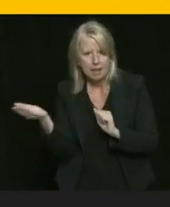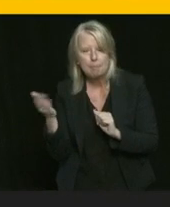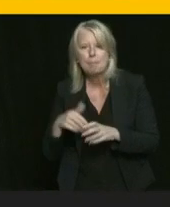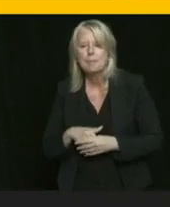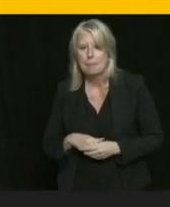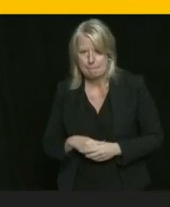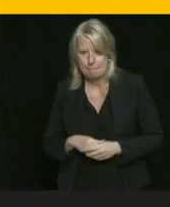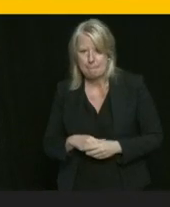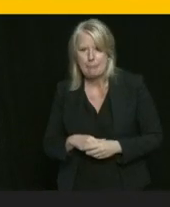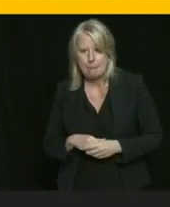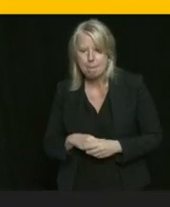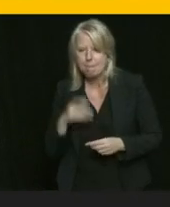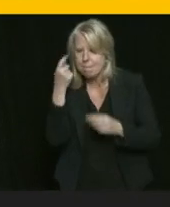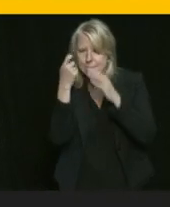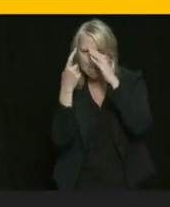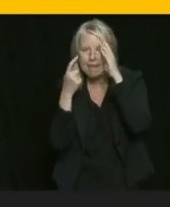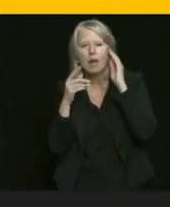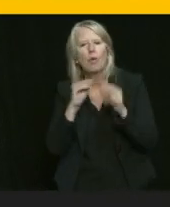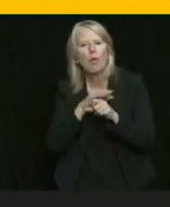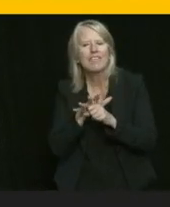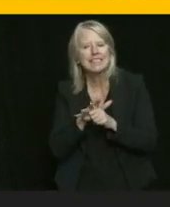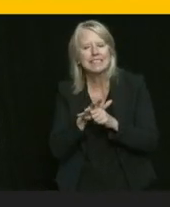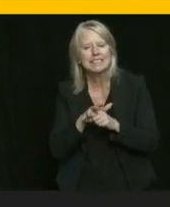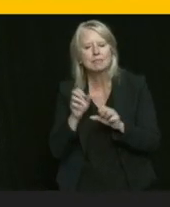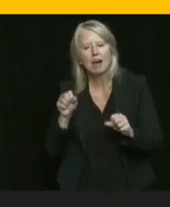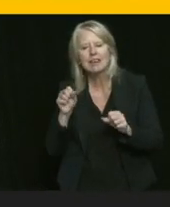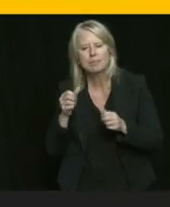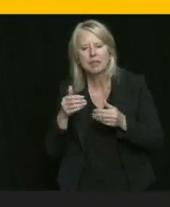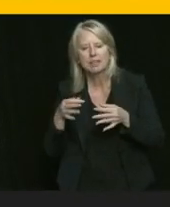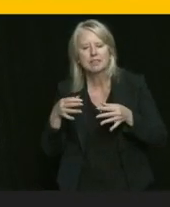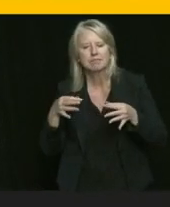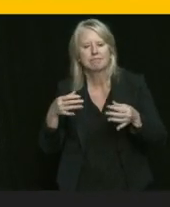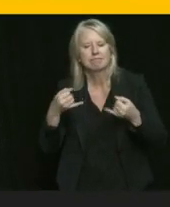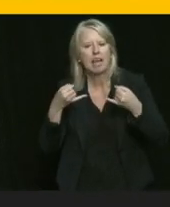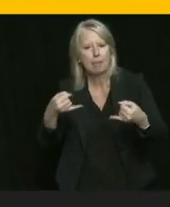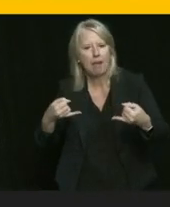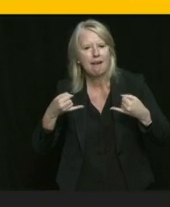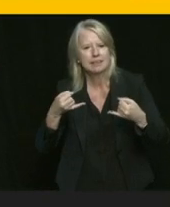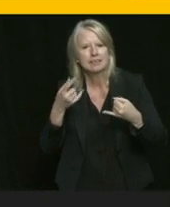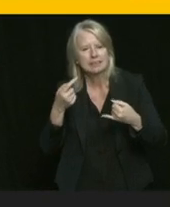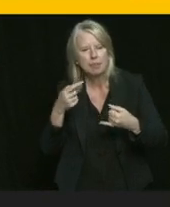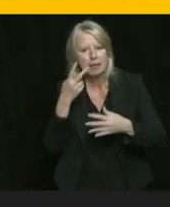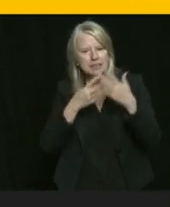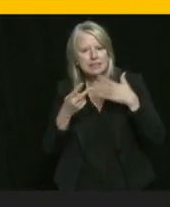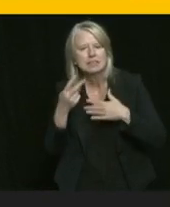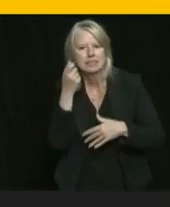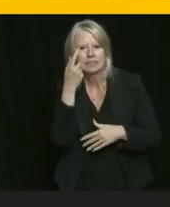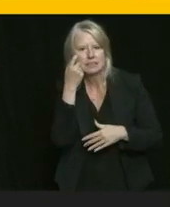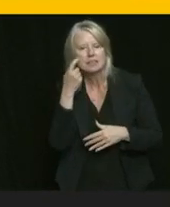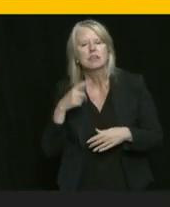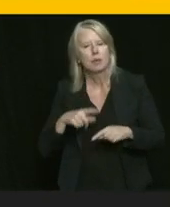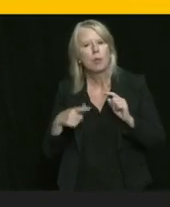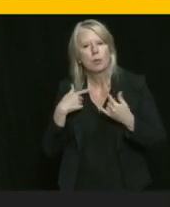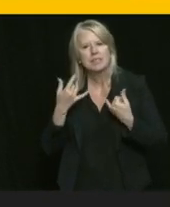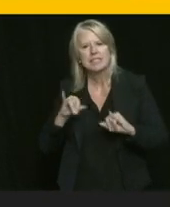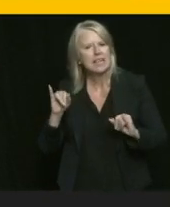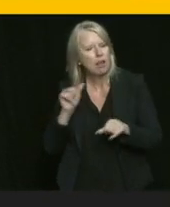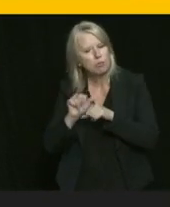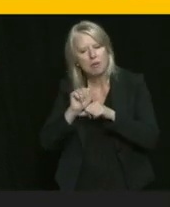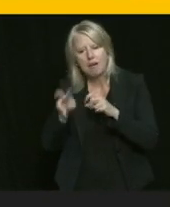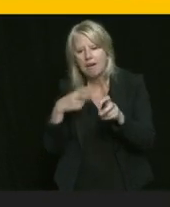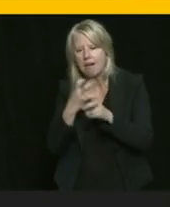the COVID situation has made some of the timelines a little less certain, but we are still working very hard to reach our goal of